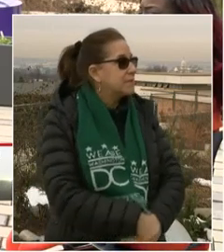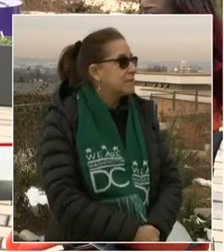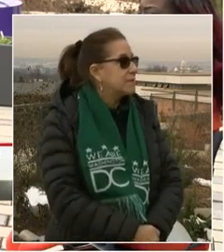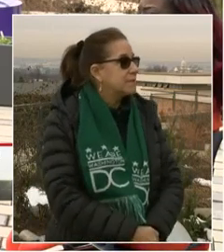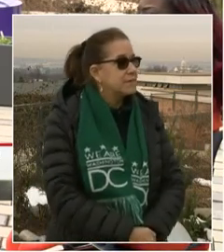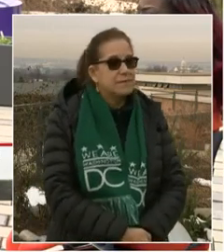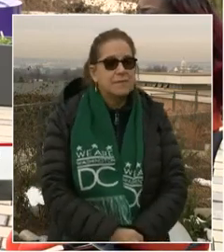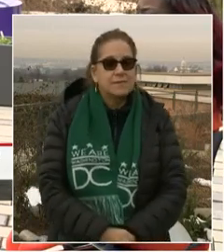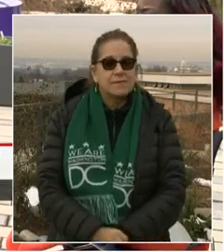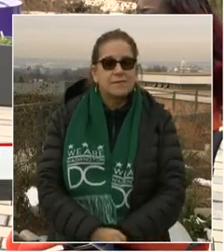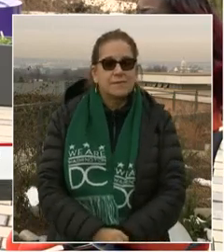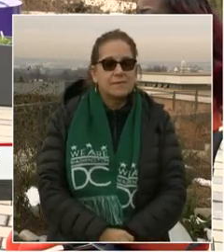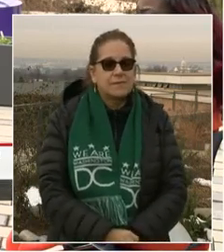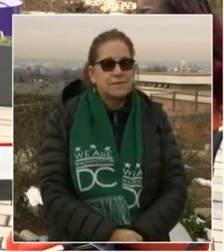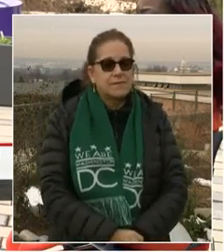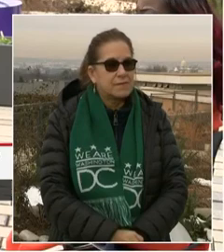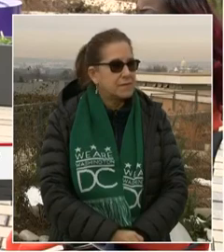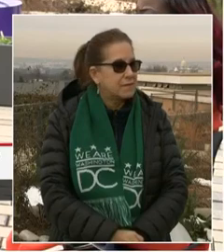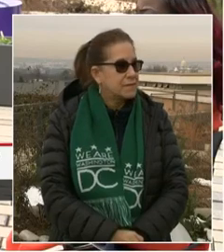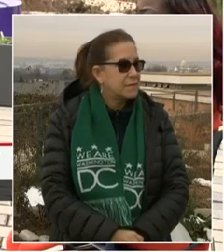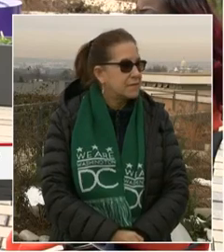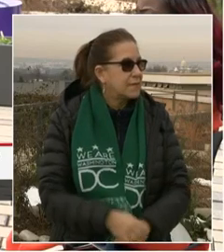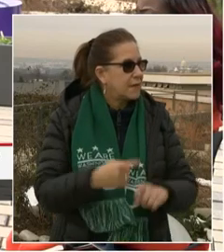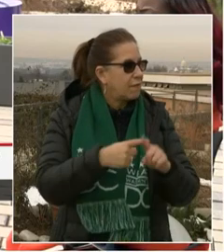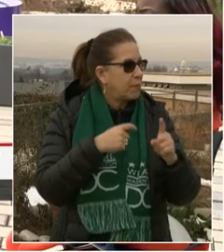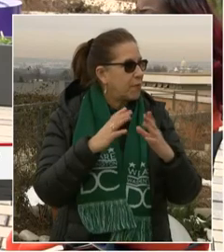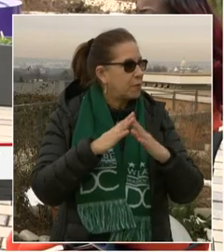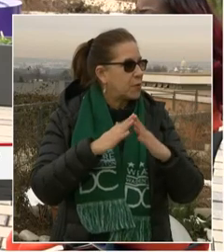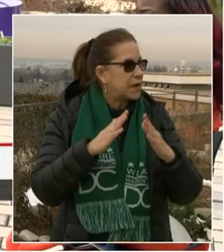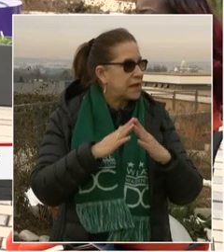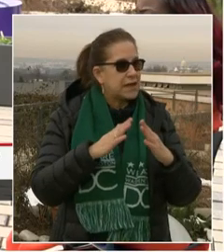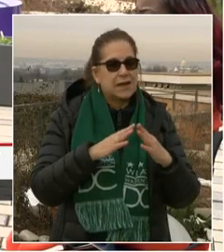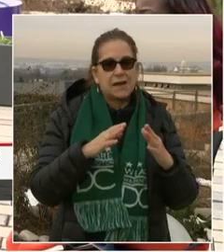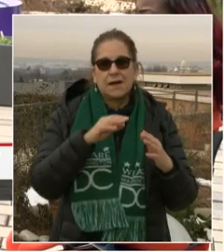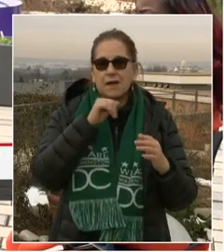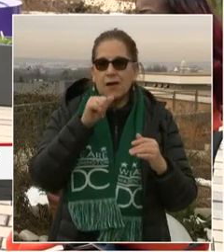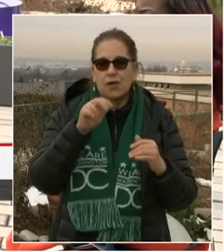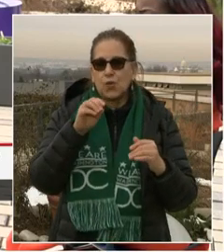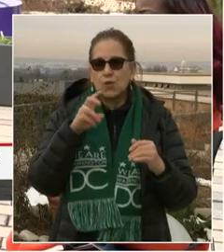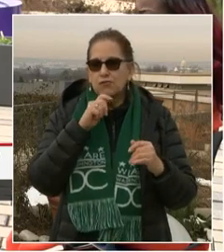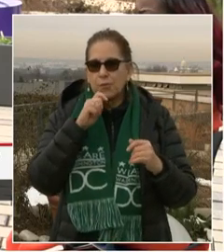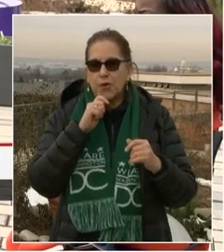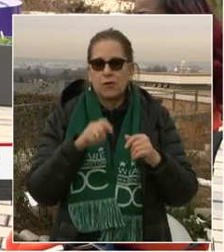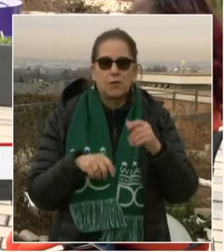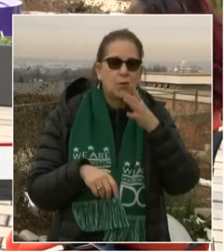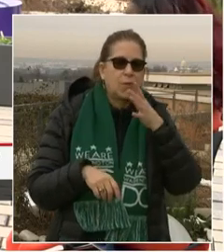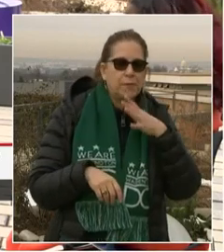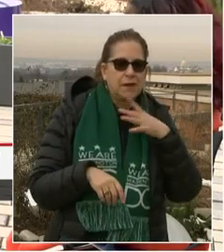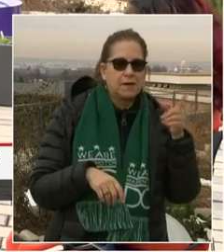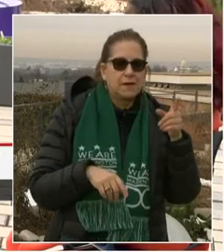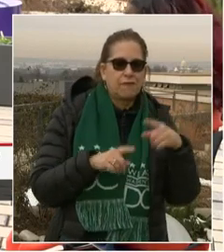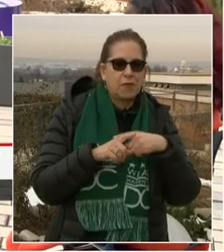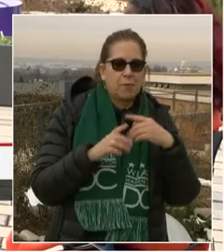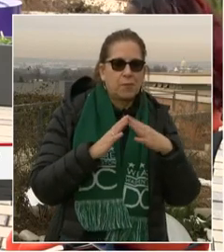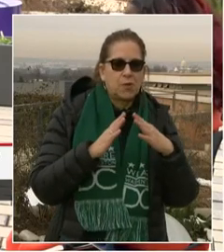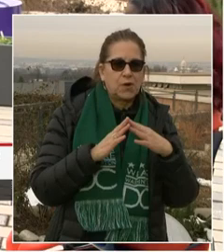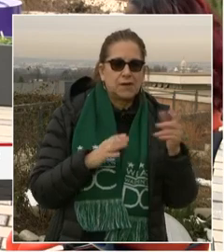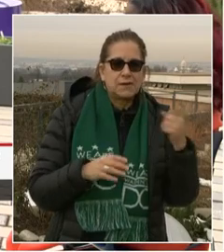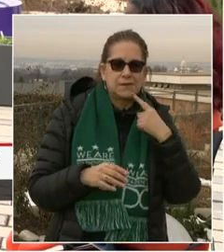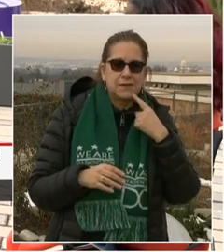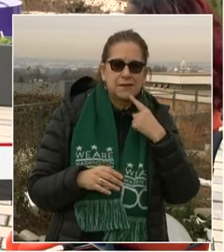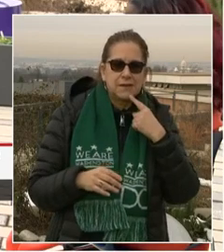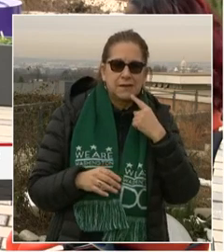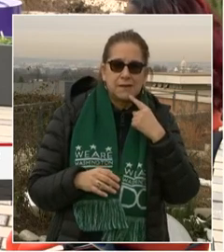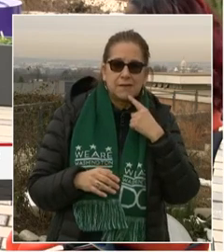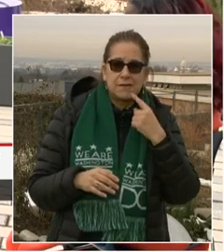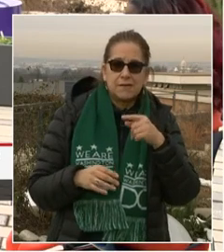ma'am. Yes. So once again, on this paper, it say the program will support mothers